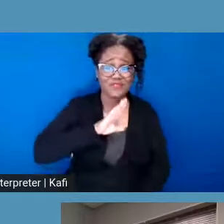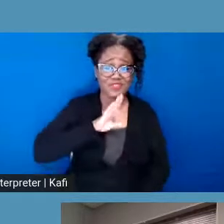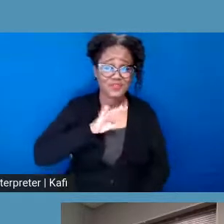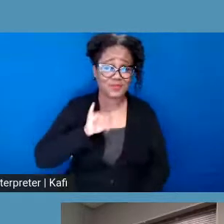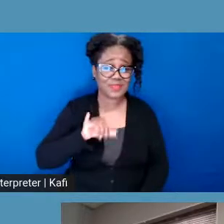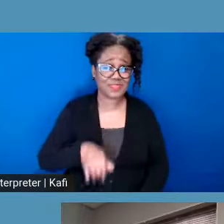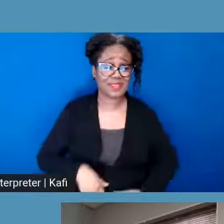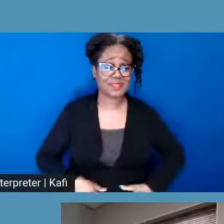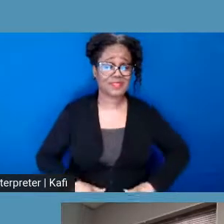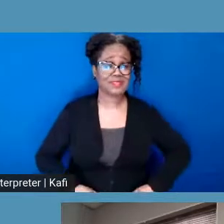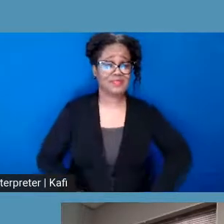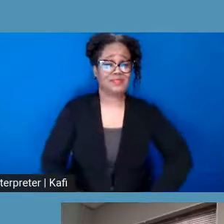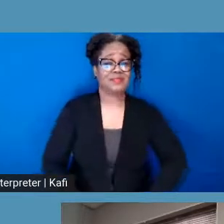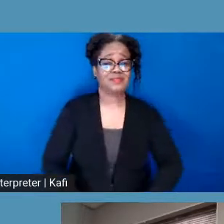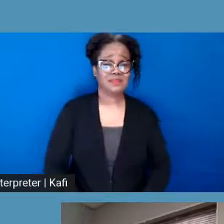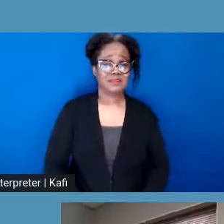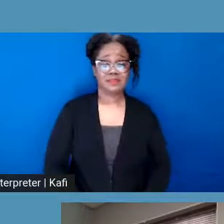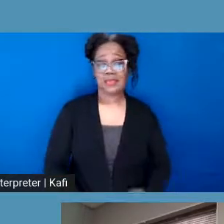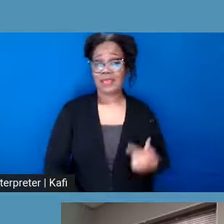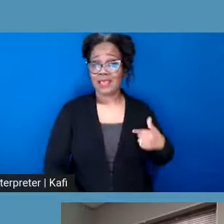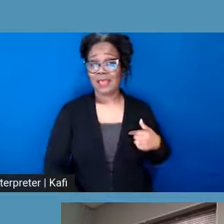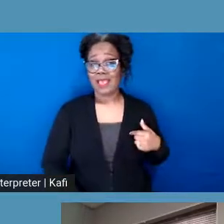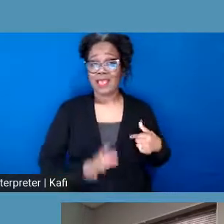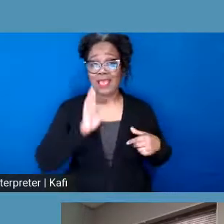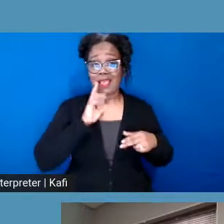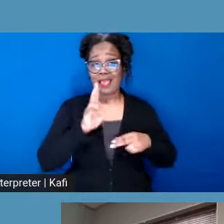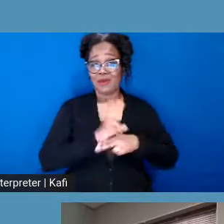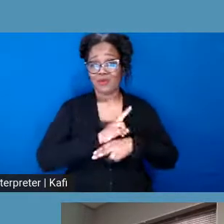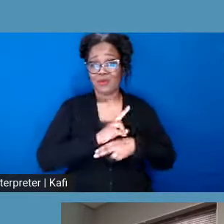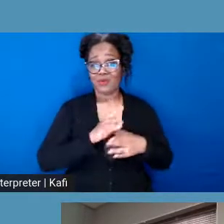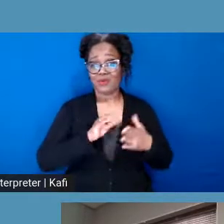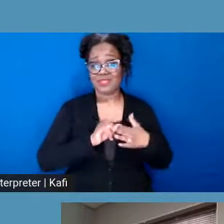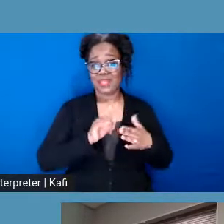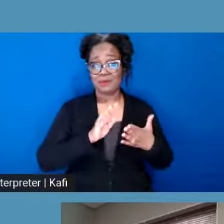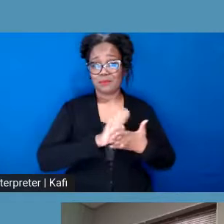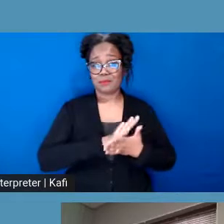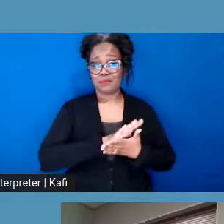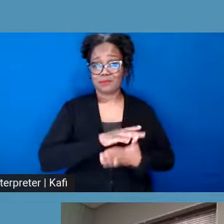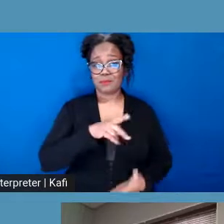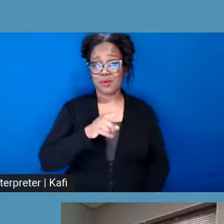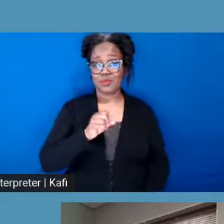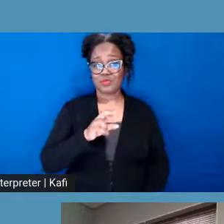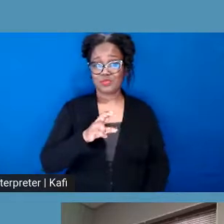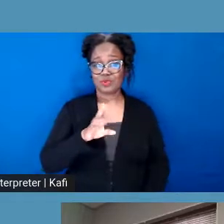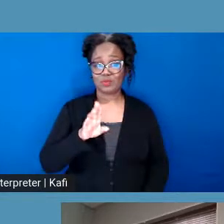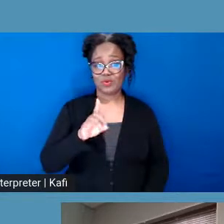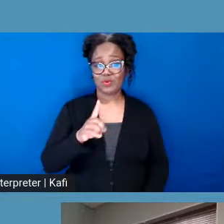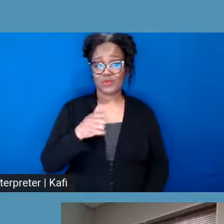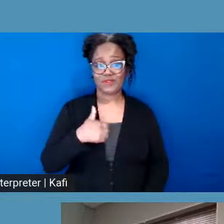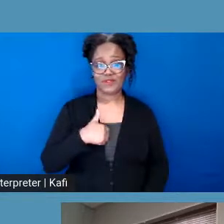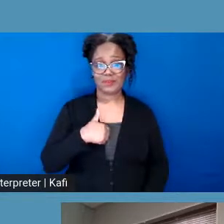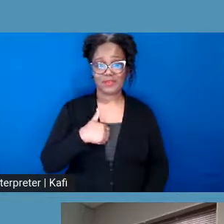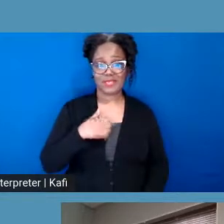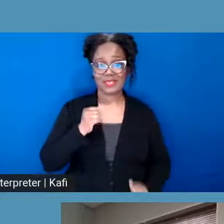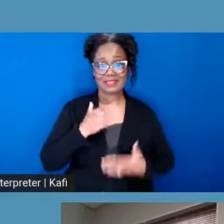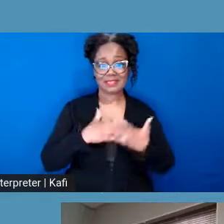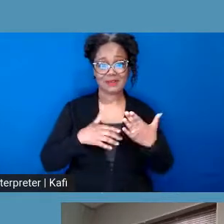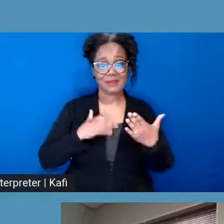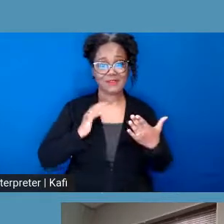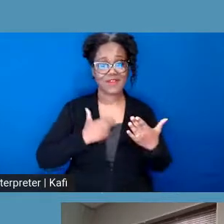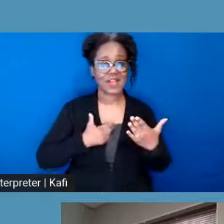going to use that poster board trick on a couple pieces we have in the collection. See if it works for me. That are glazed with plexi.